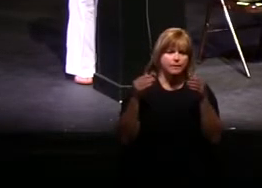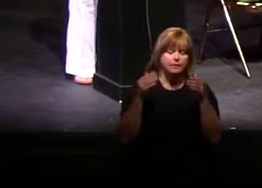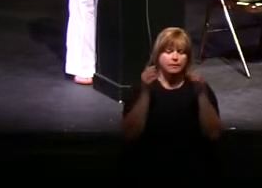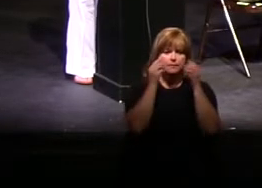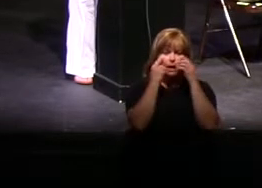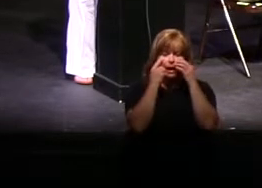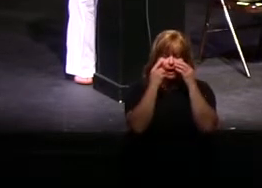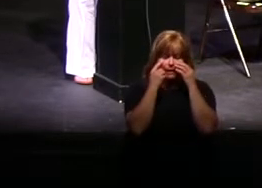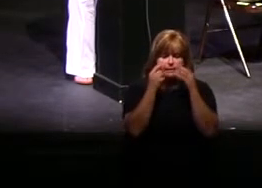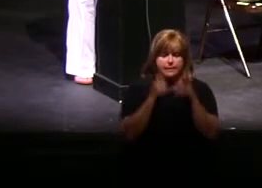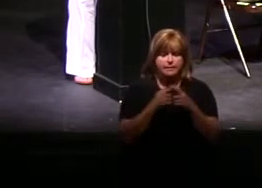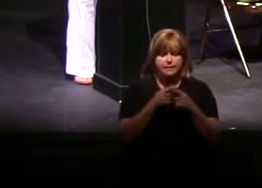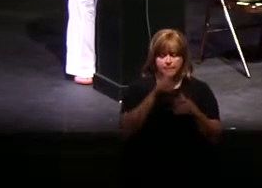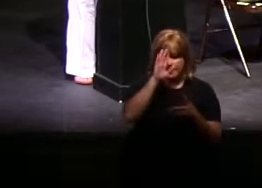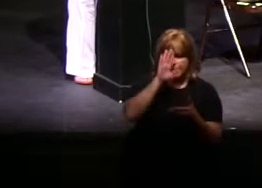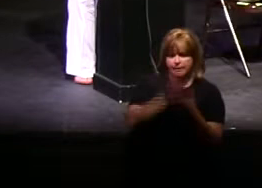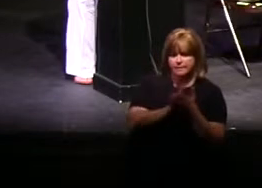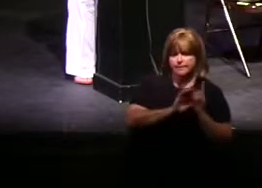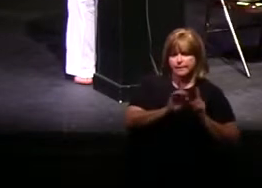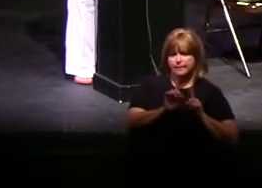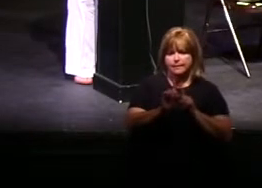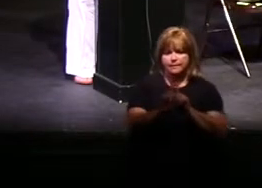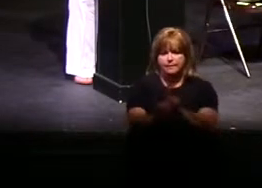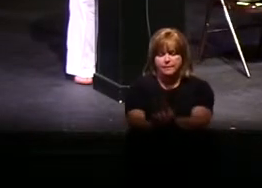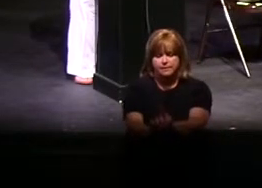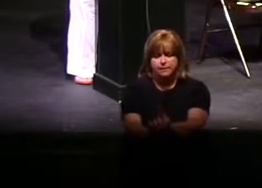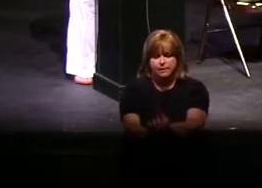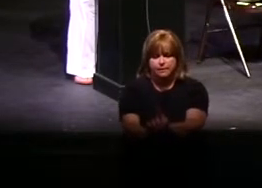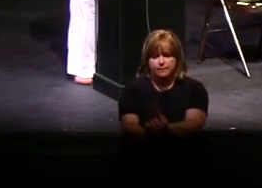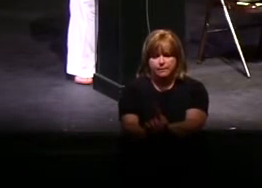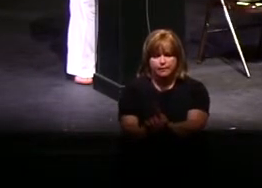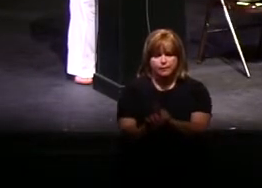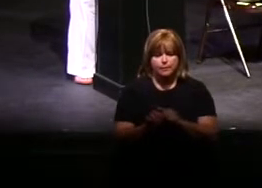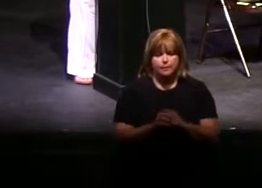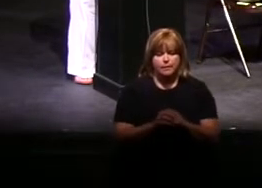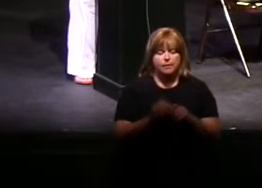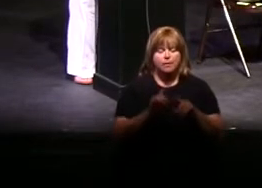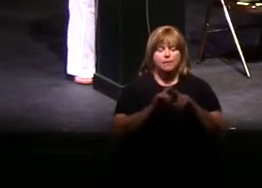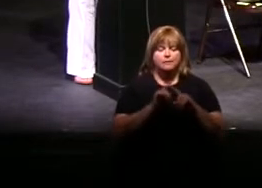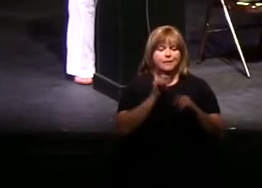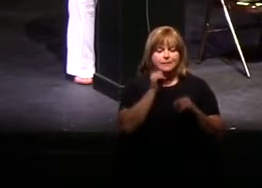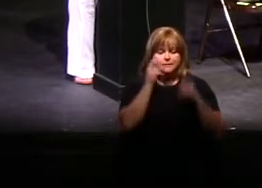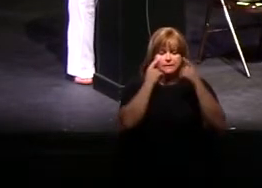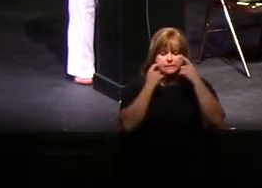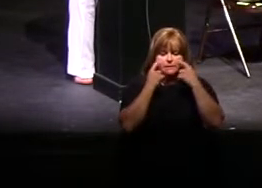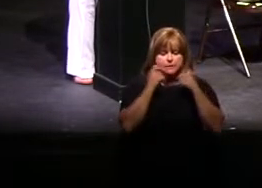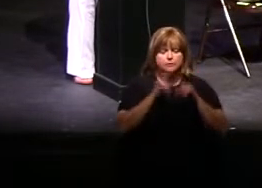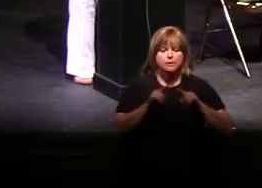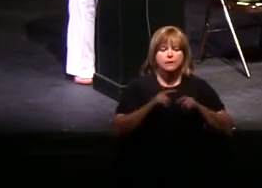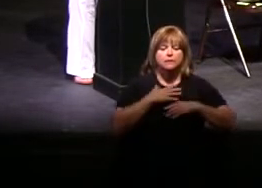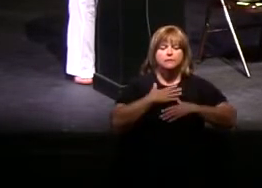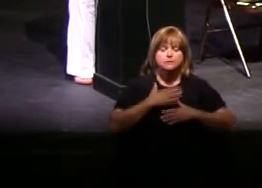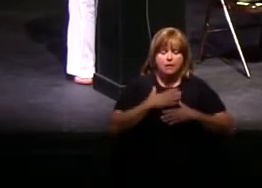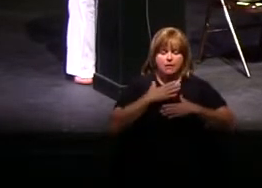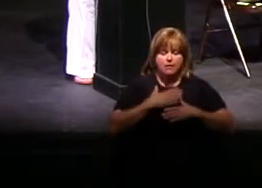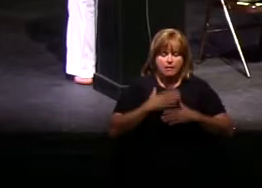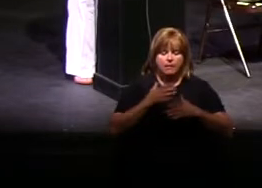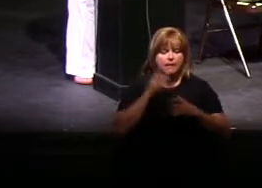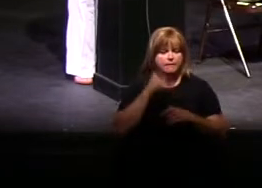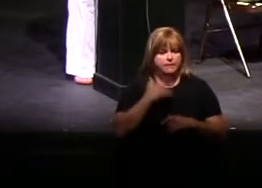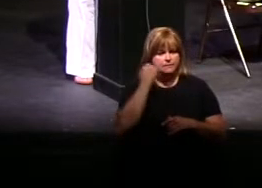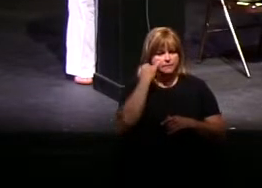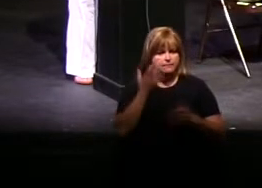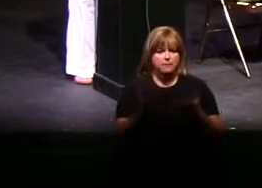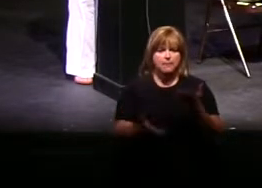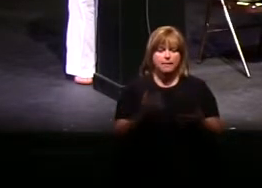husband coming to check on me. Not just tears, but gulping sobs. I felt as though I might die, as though